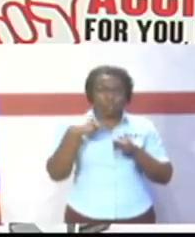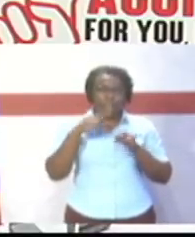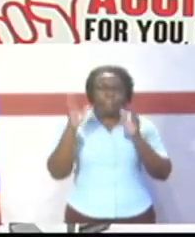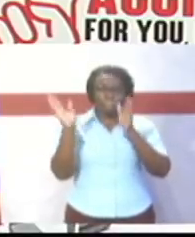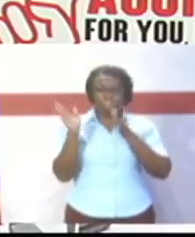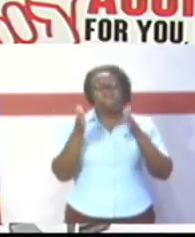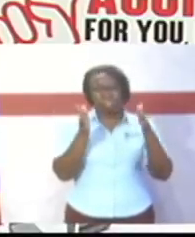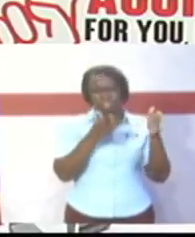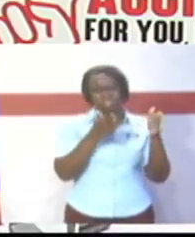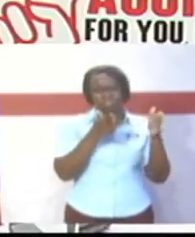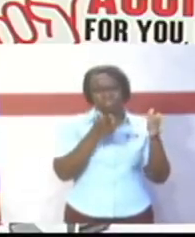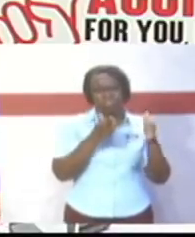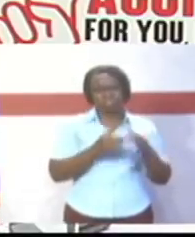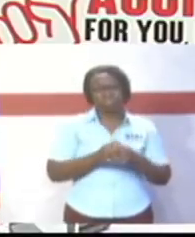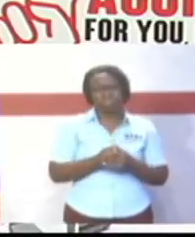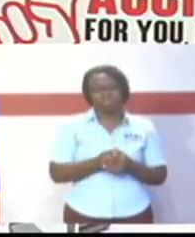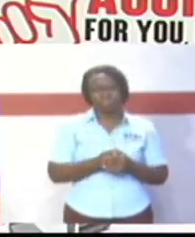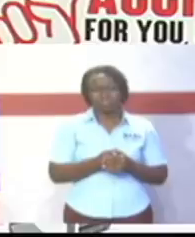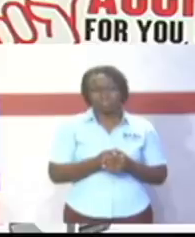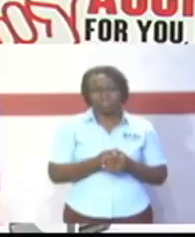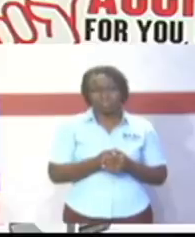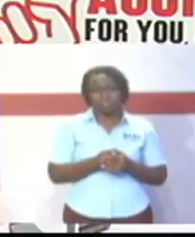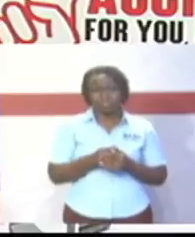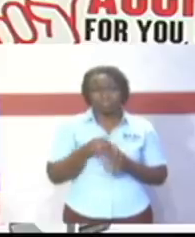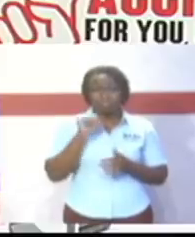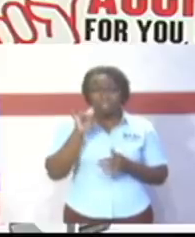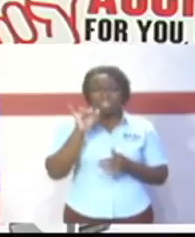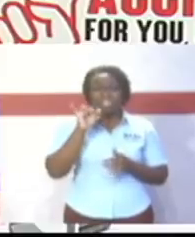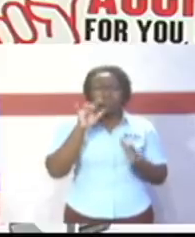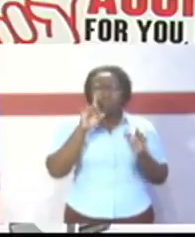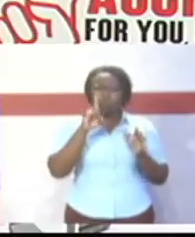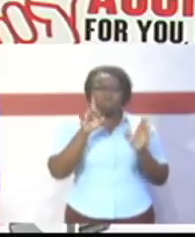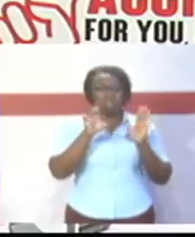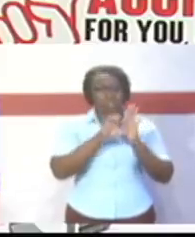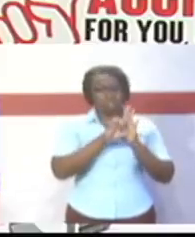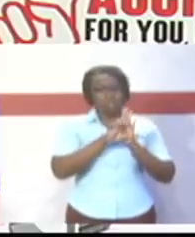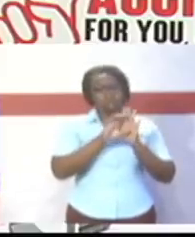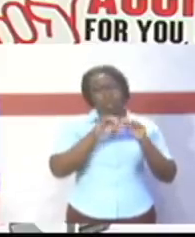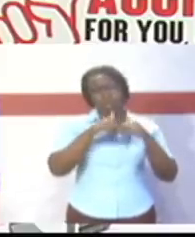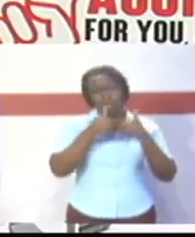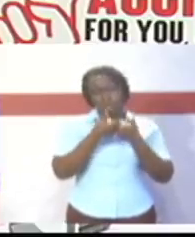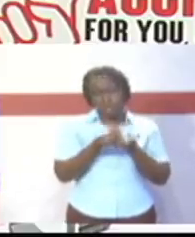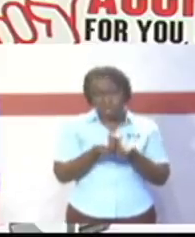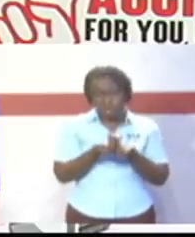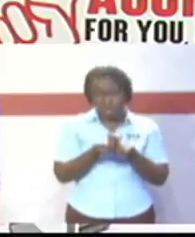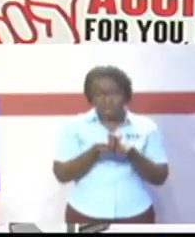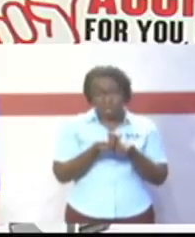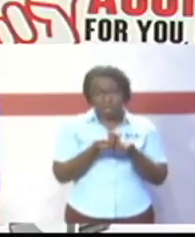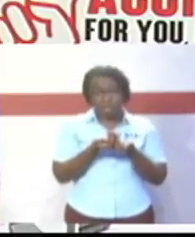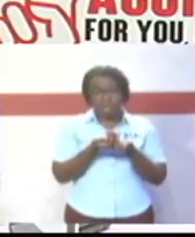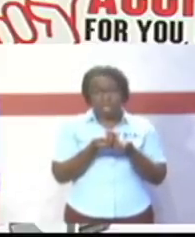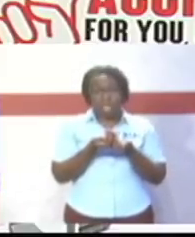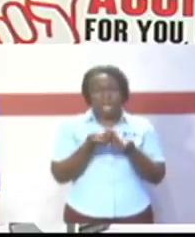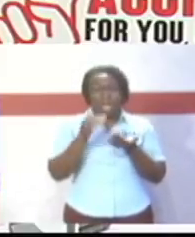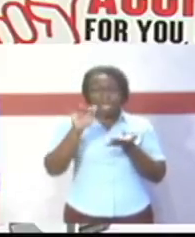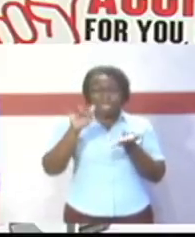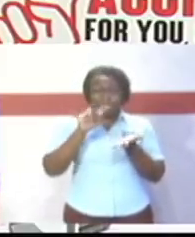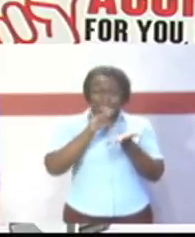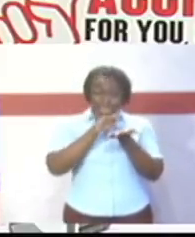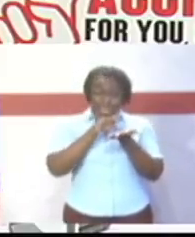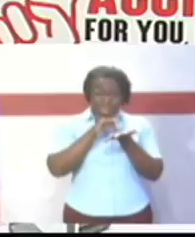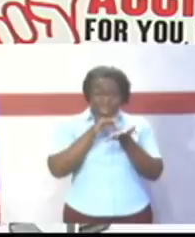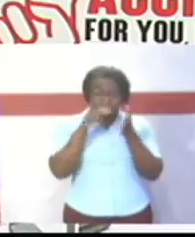been having. This just gives you one example of how a centrally located EOC now,